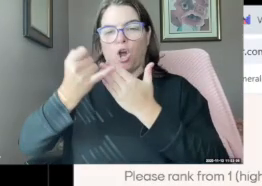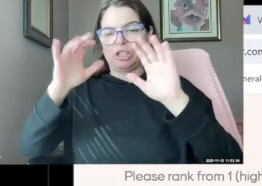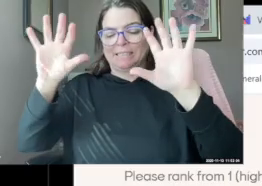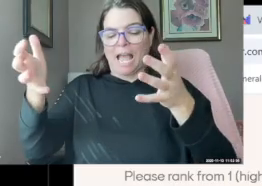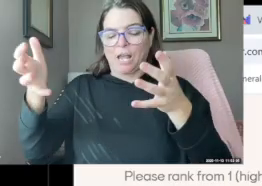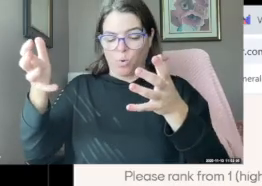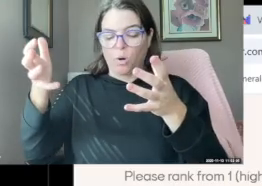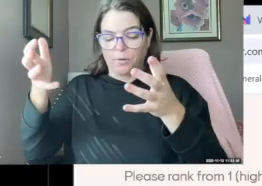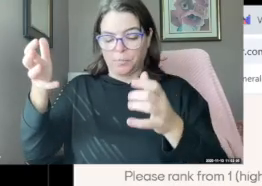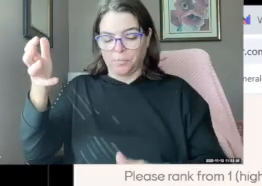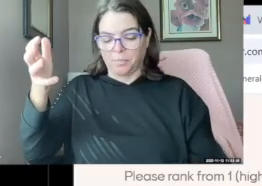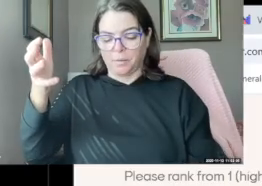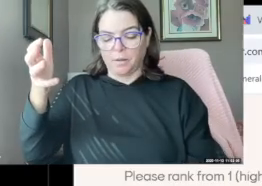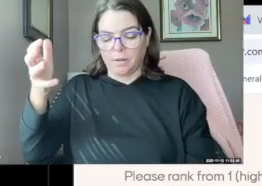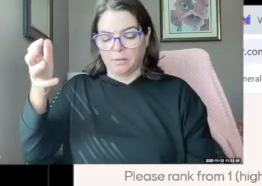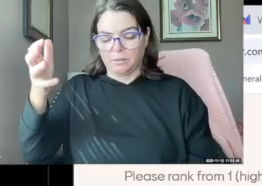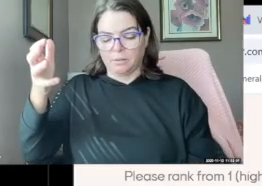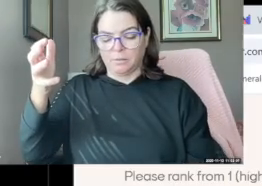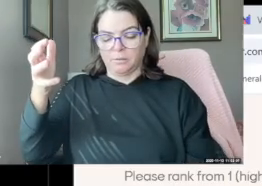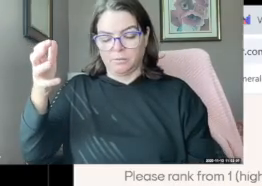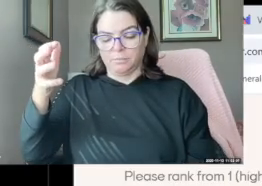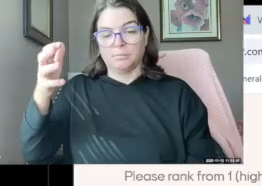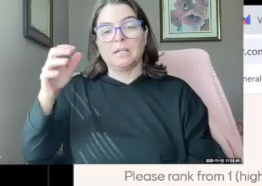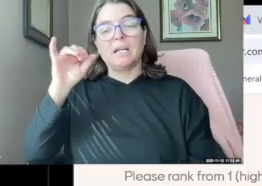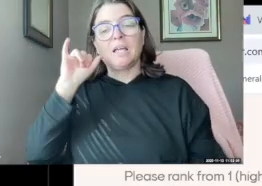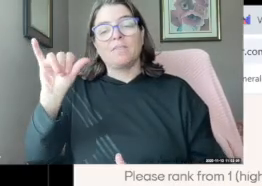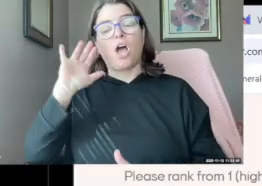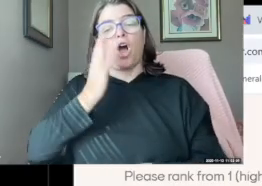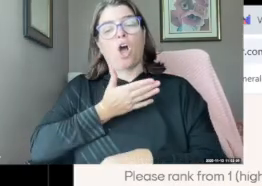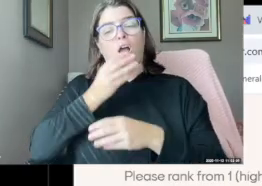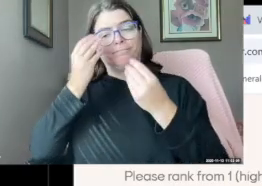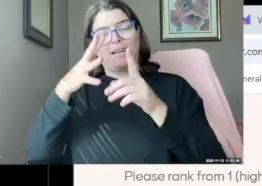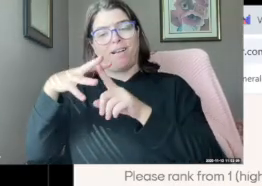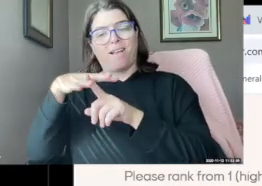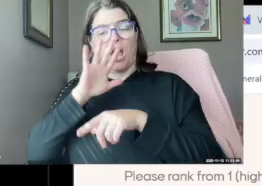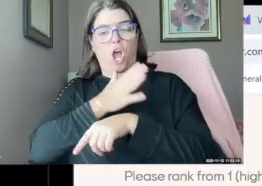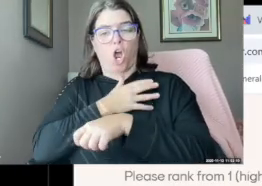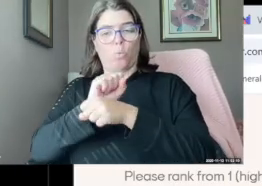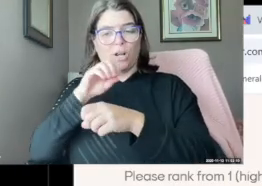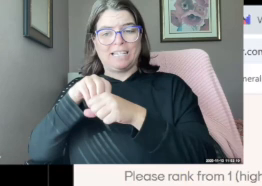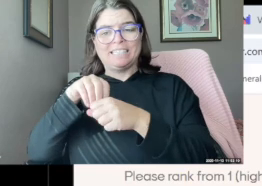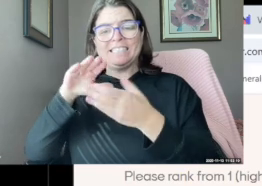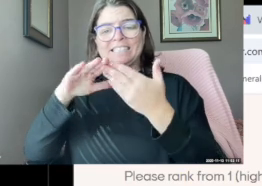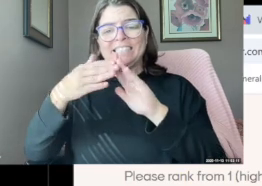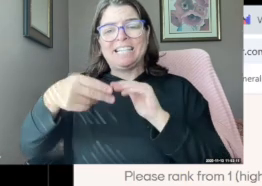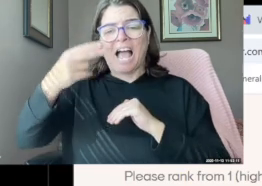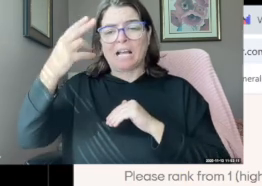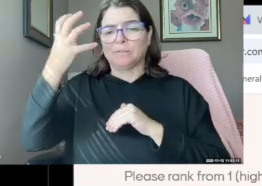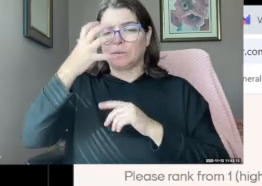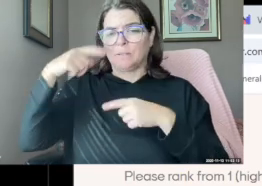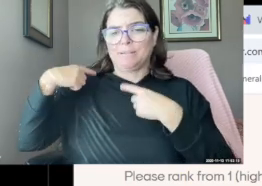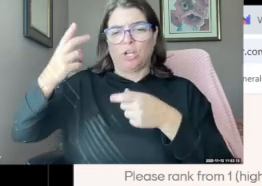Options Program as others have. So obviously this falls under the Clean Mobility Projects category. Just for some